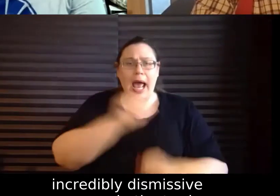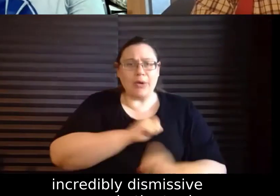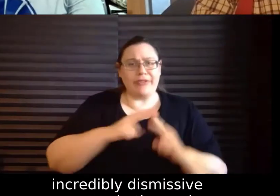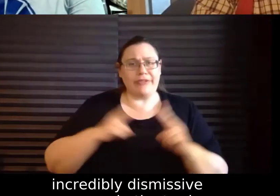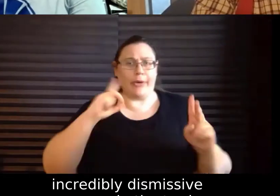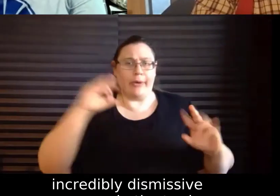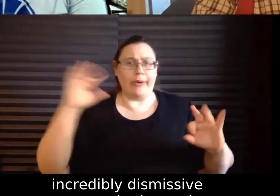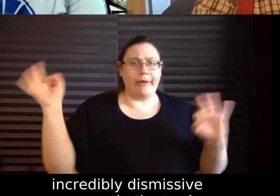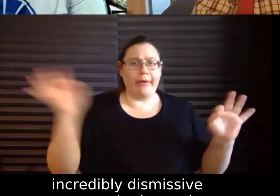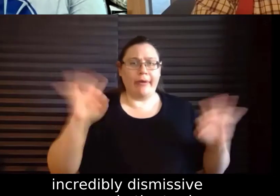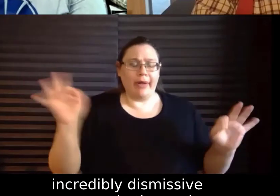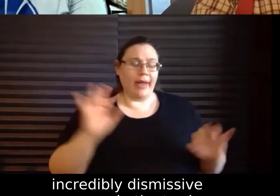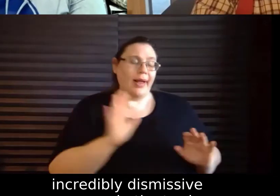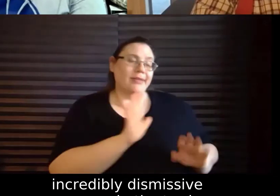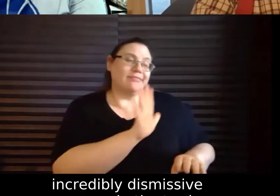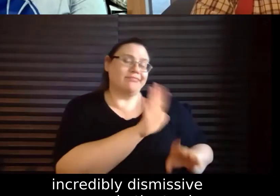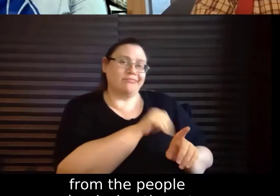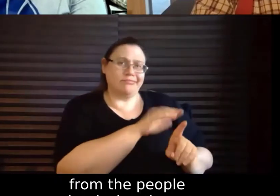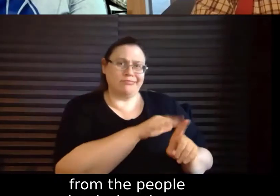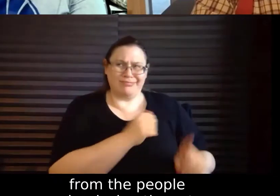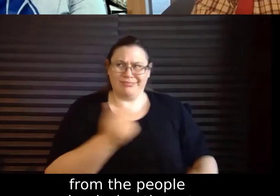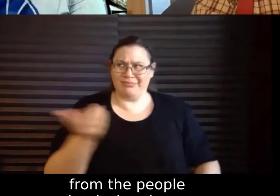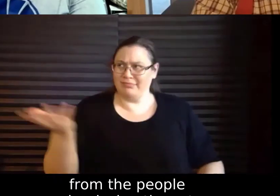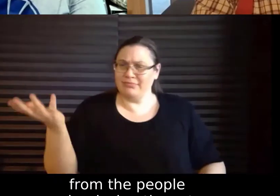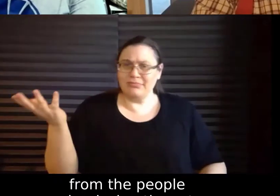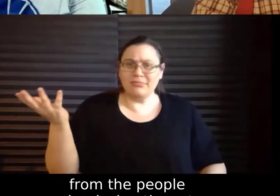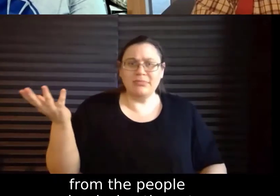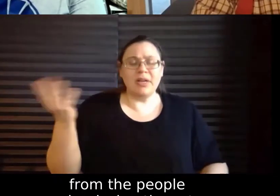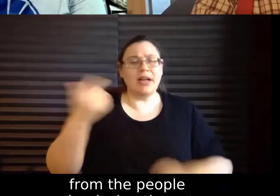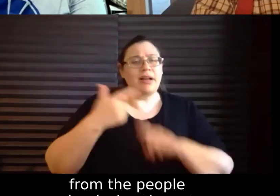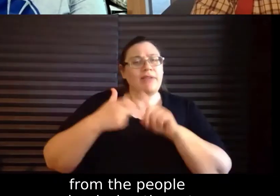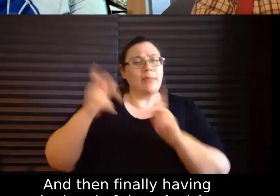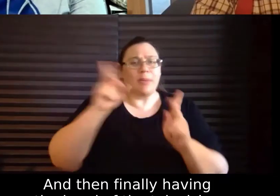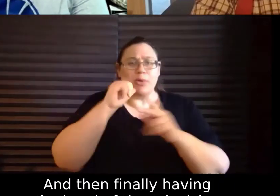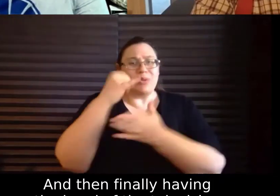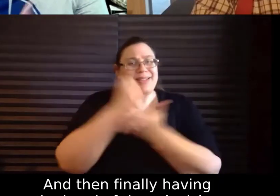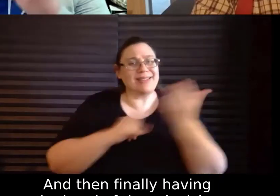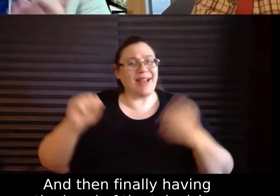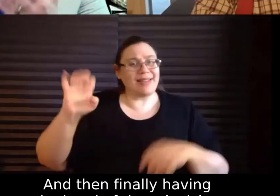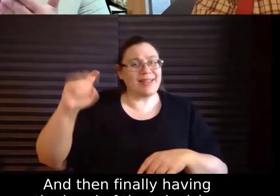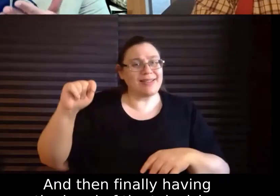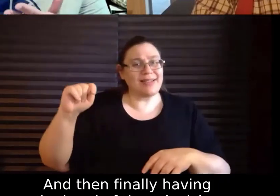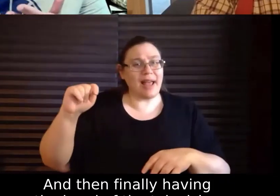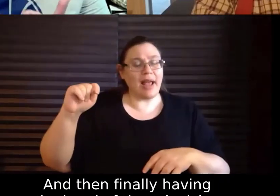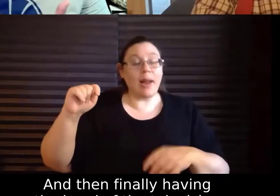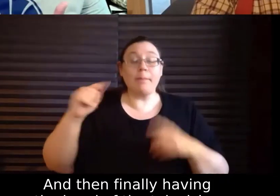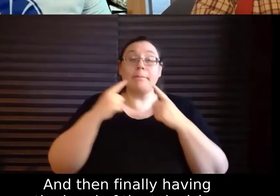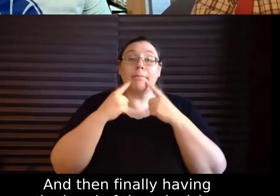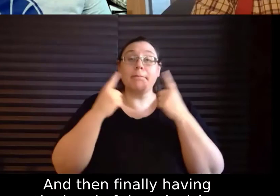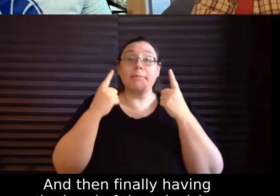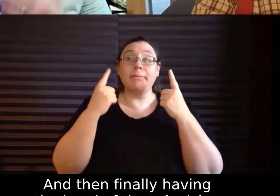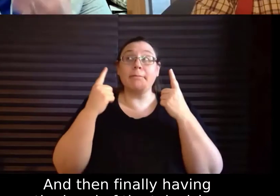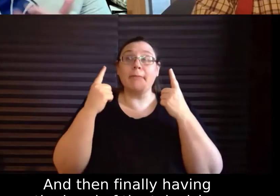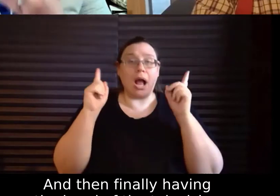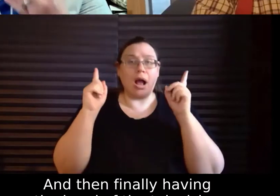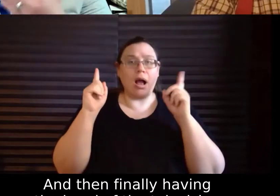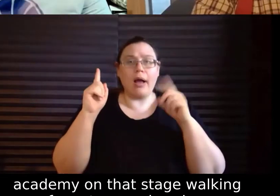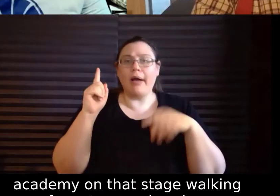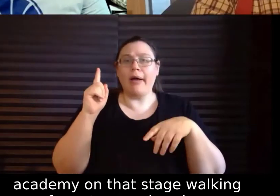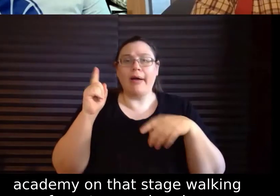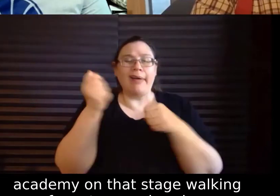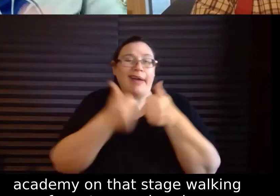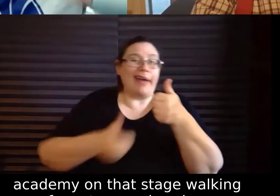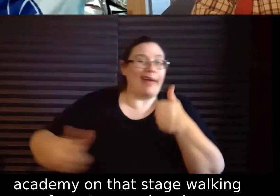response in the trades from the people that designed the set. And then finally having like the head of the